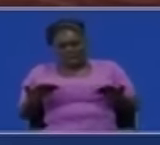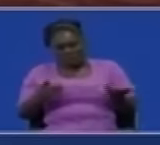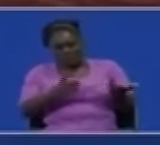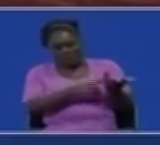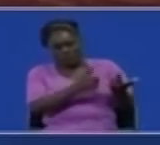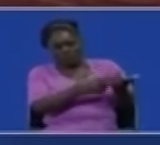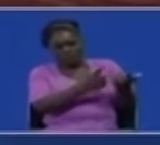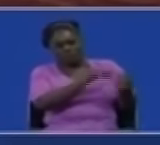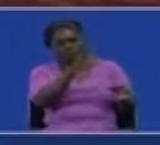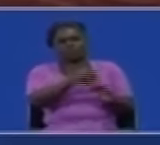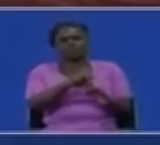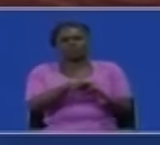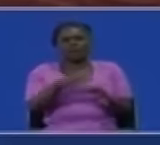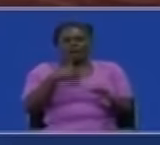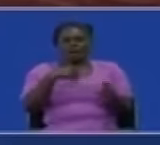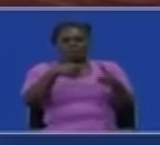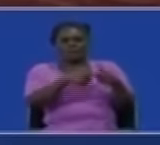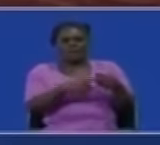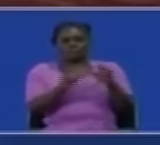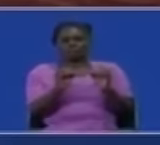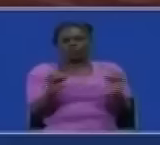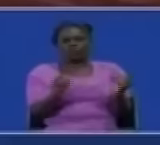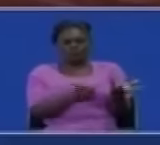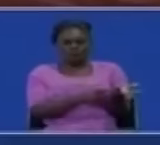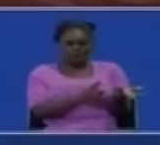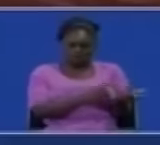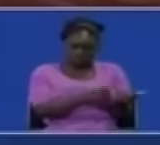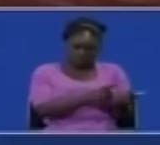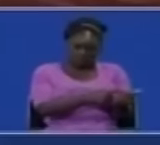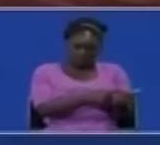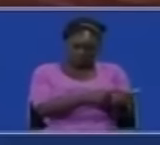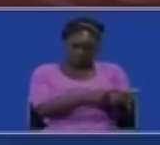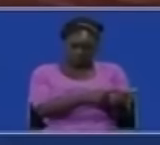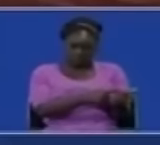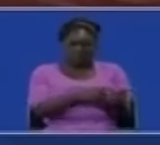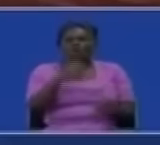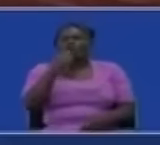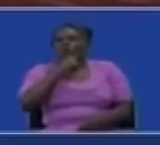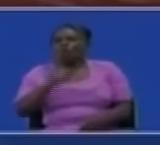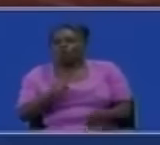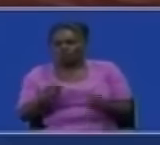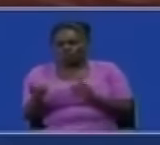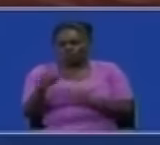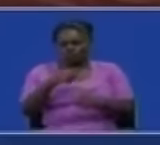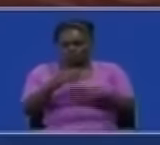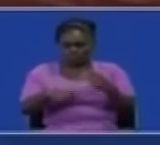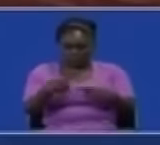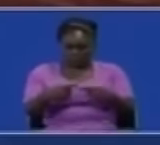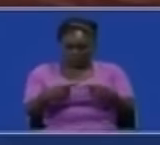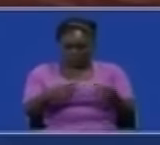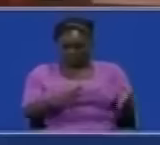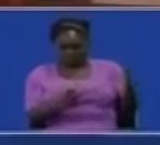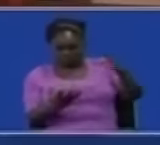vote? We have no machine for counting the vote. It's a manual process. We empty the